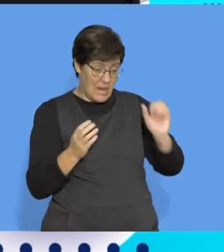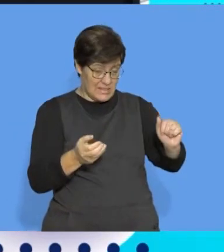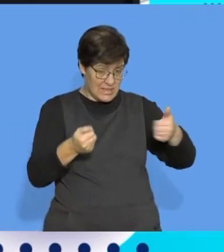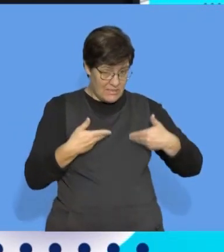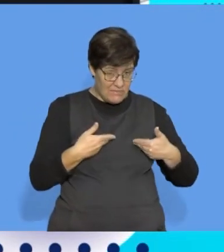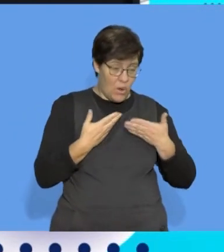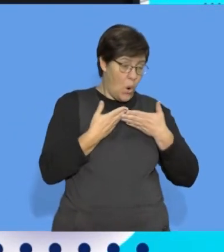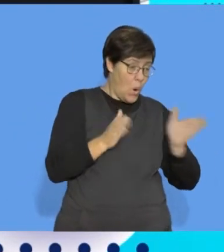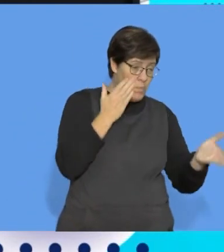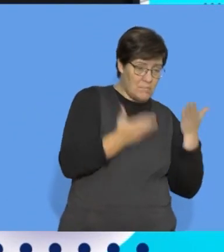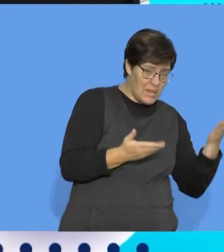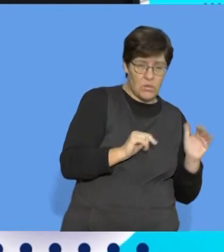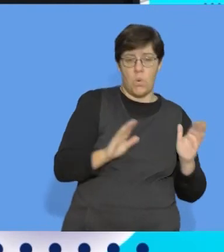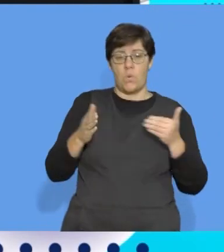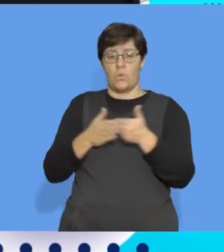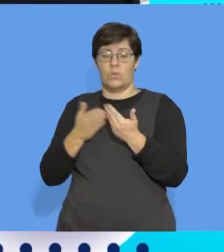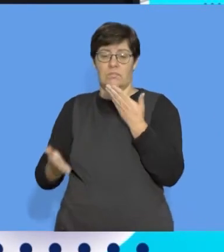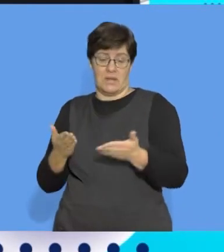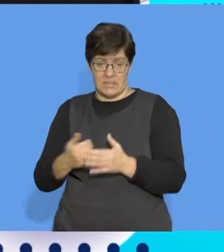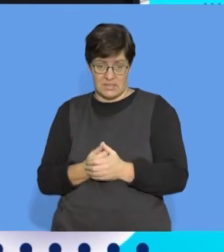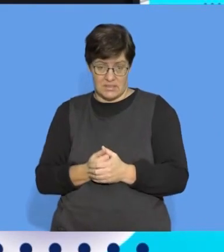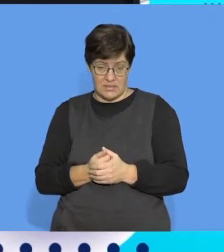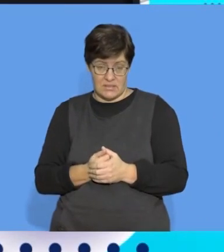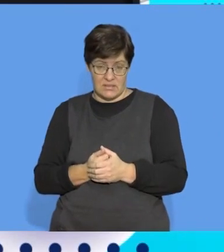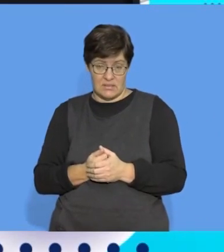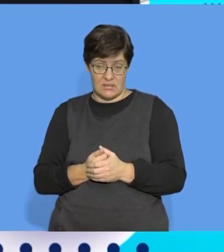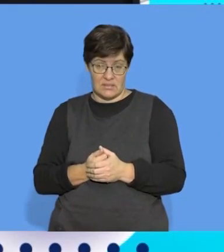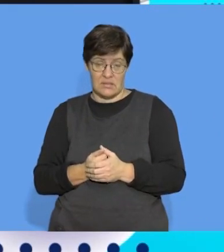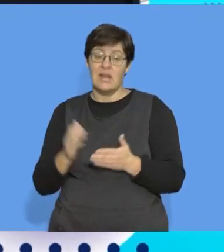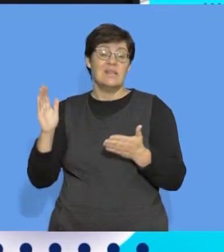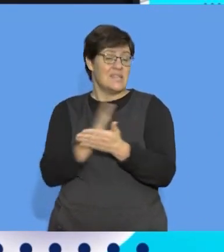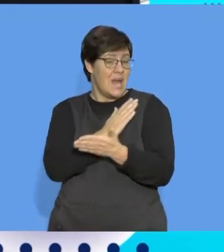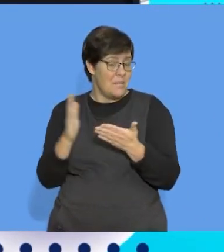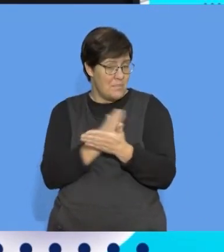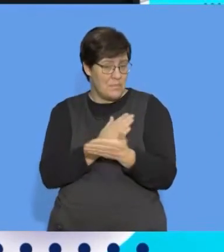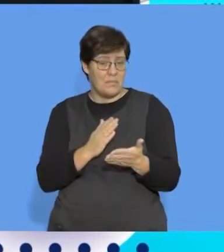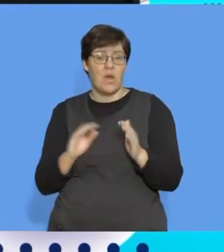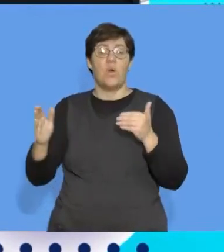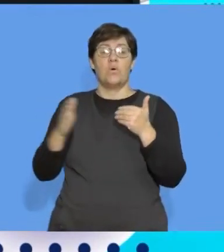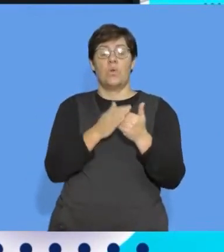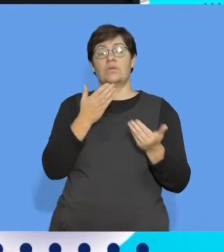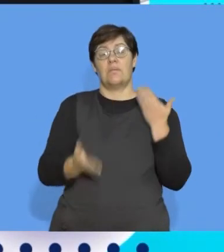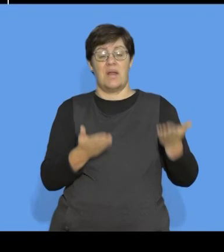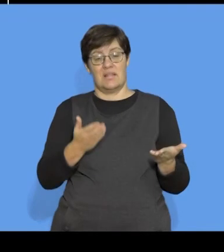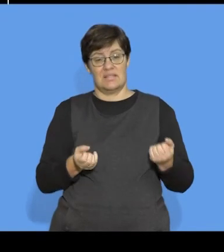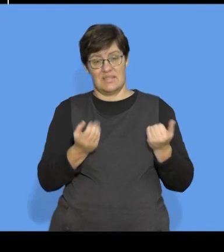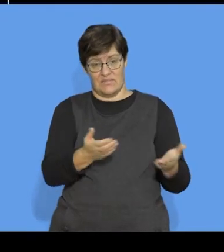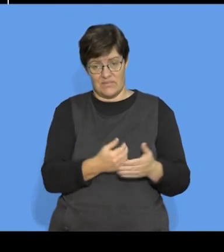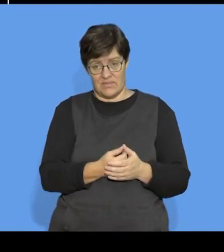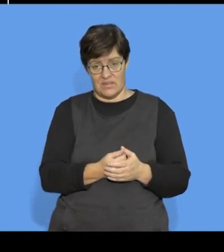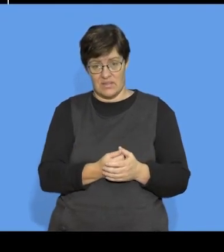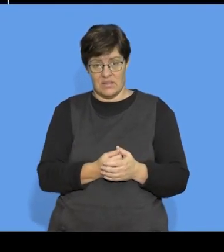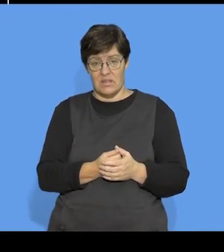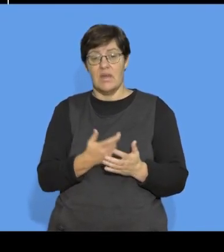whether the balance that you are given is your opening balance or your closing balance. Sometimes you are given the